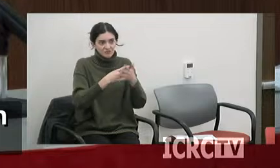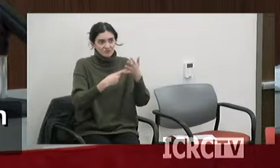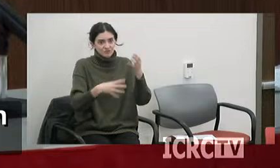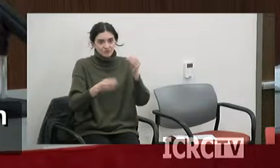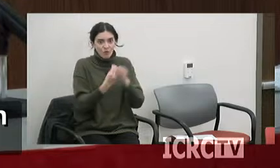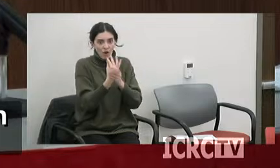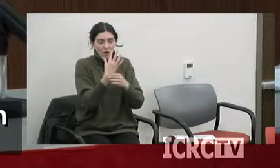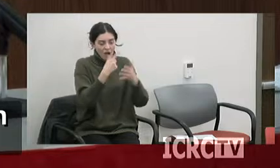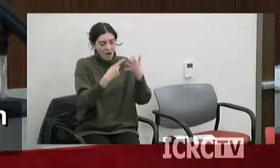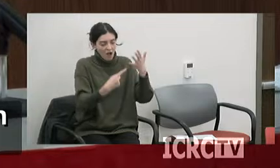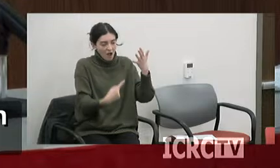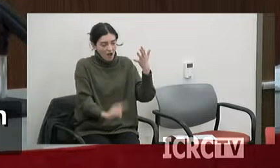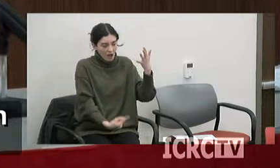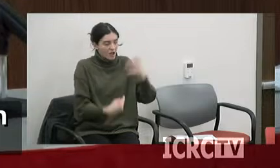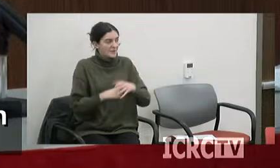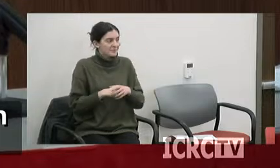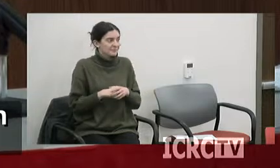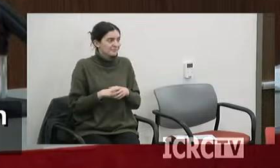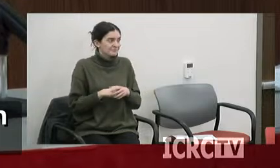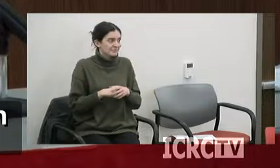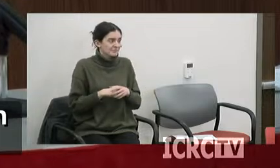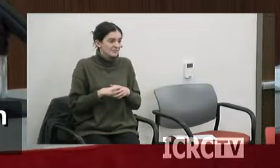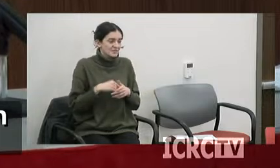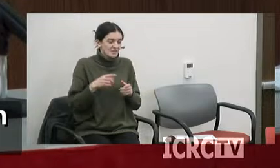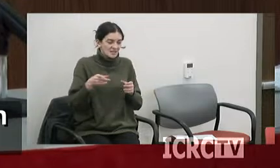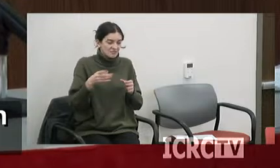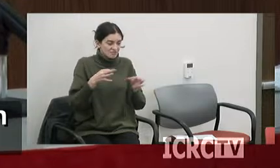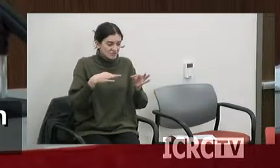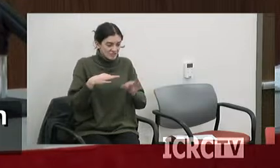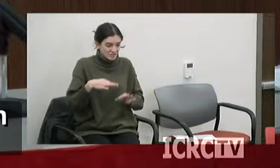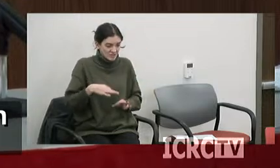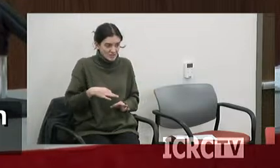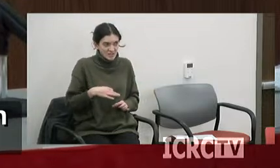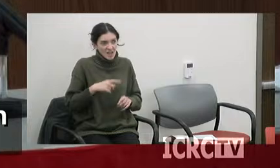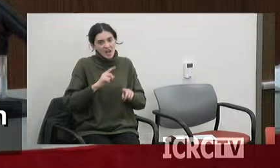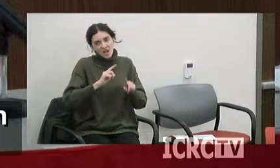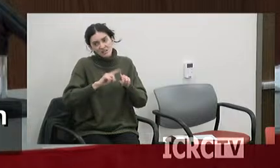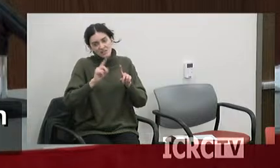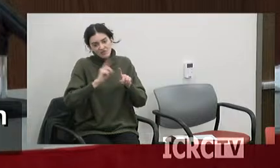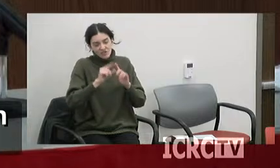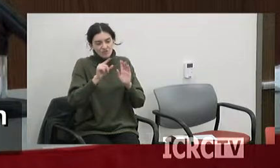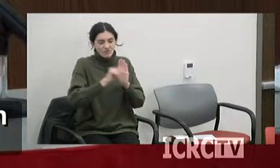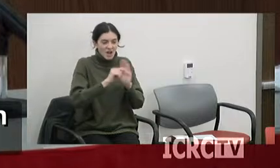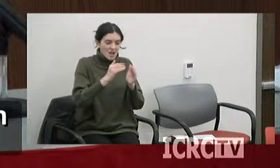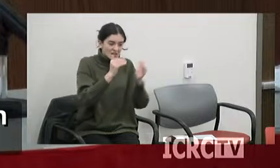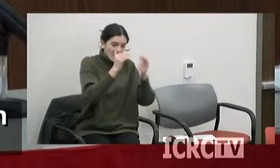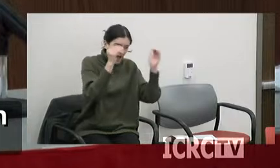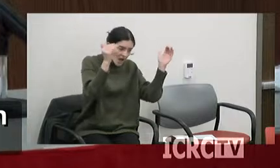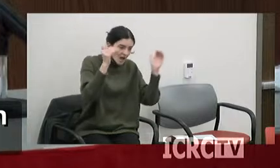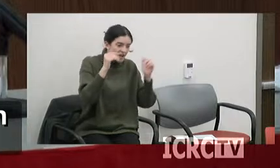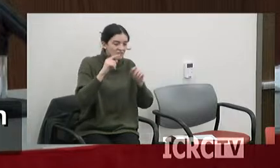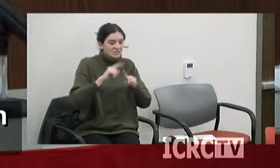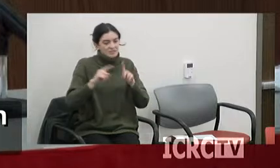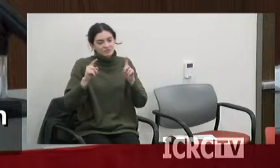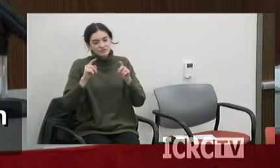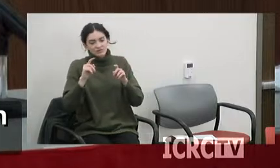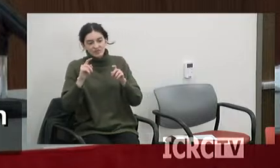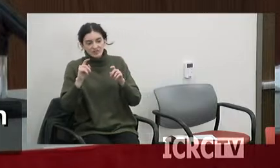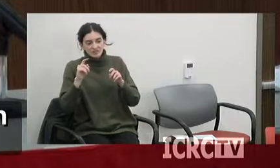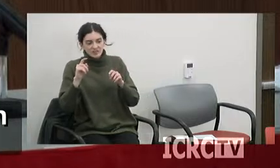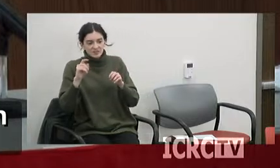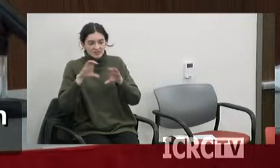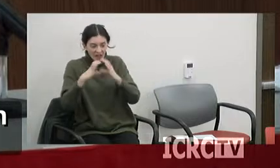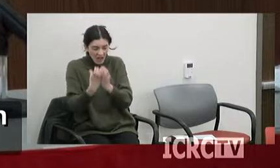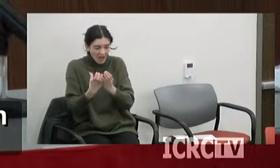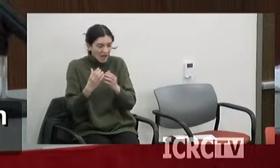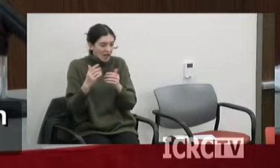she explained that, you know, we have different ones, different grade levels, different subjects, so we need to keep that under consideration. But